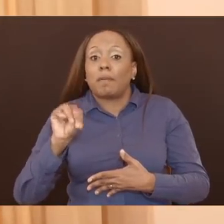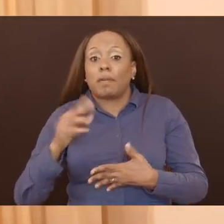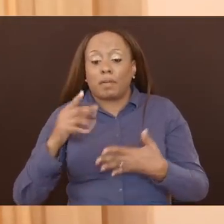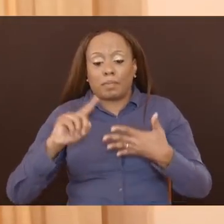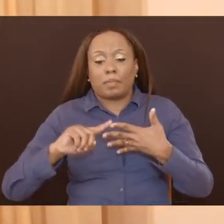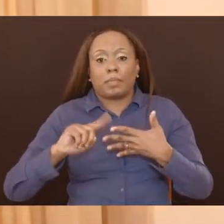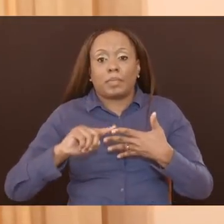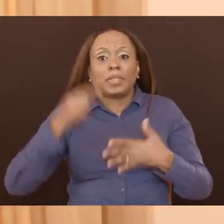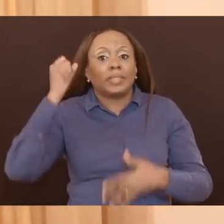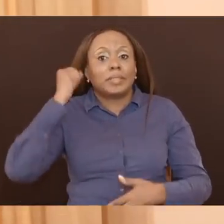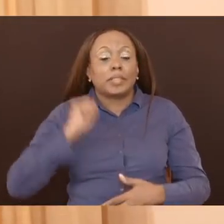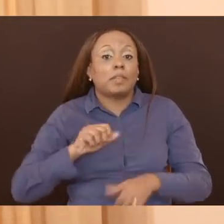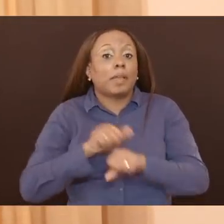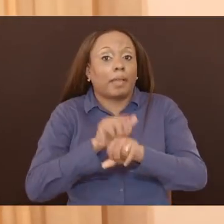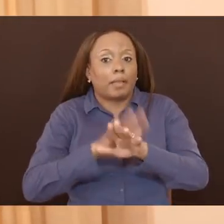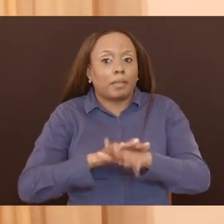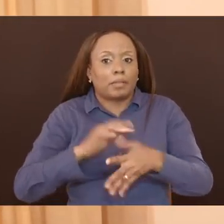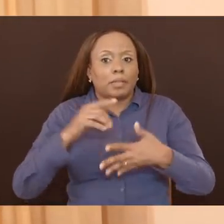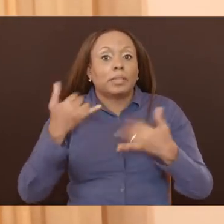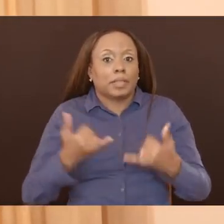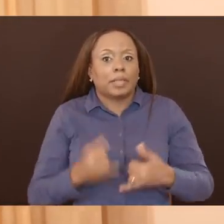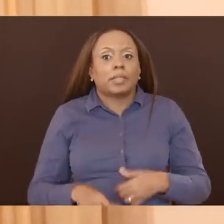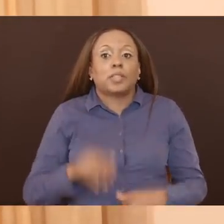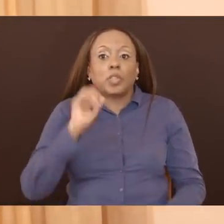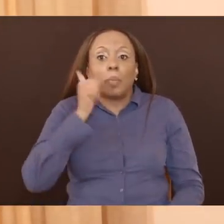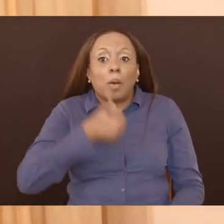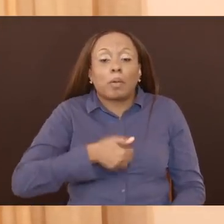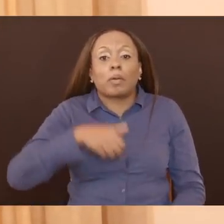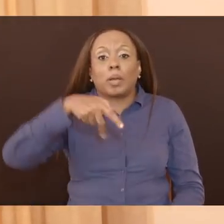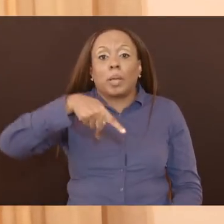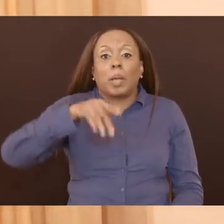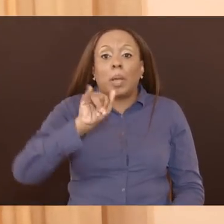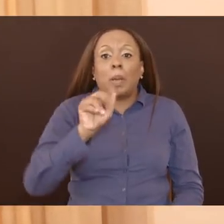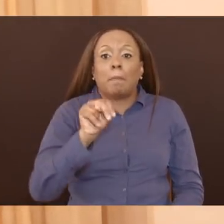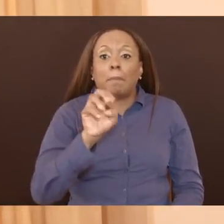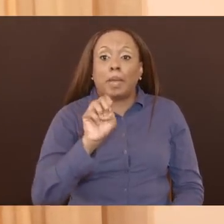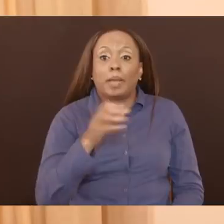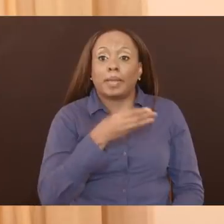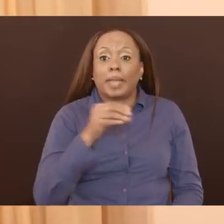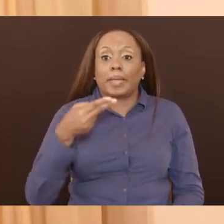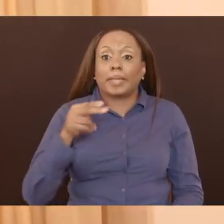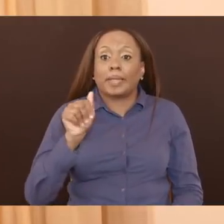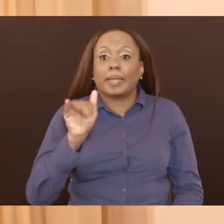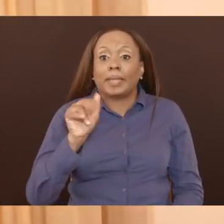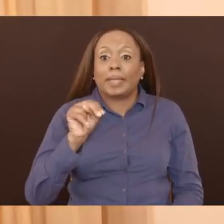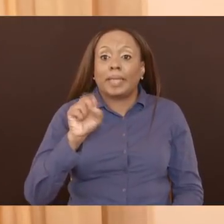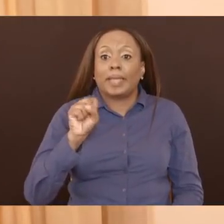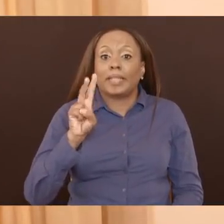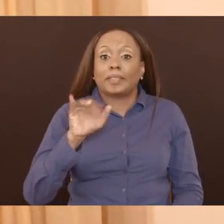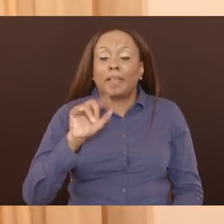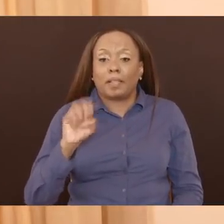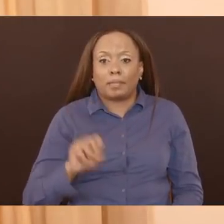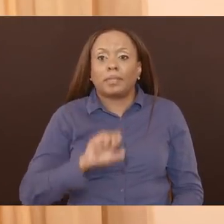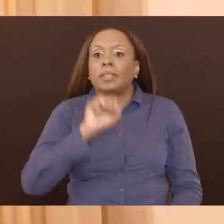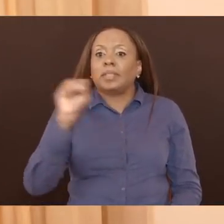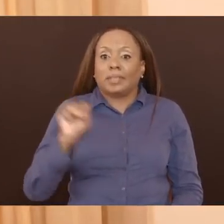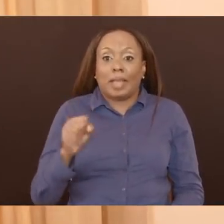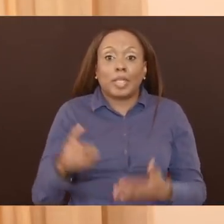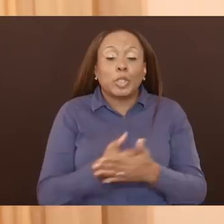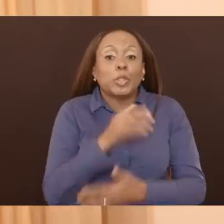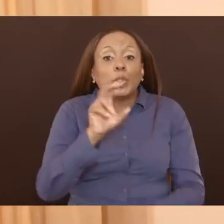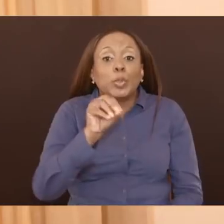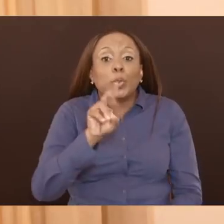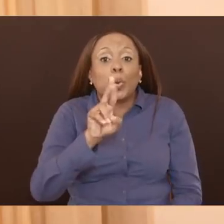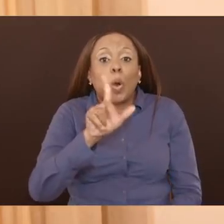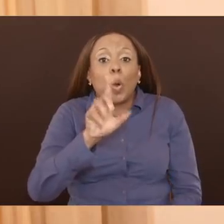into. Similarly, tomorrow we go into the Pine Housing area and Haynesville. Saturday we go into New Orleans in